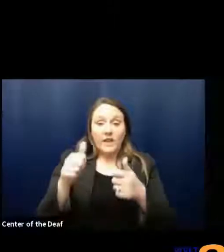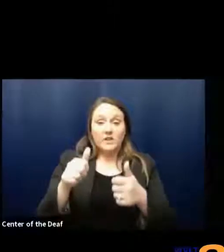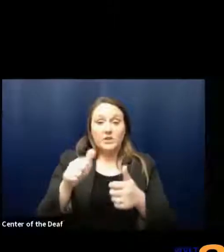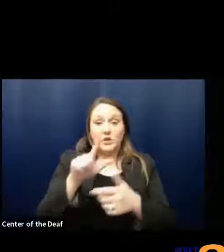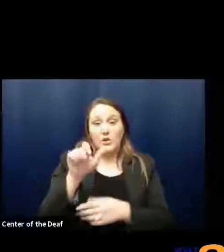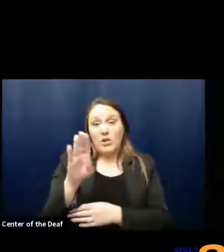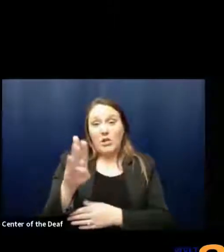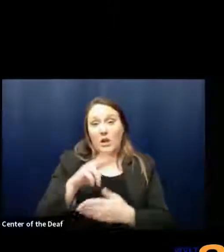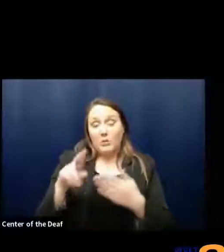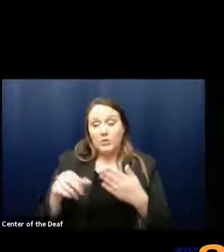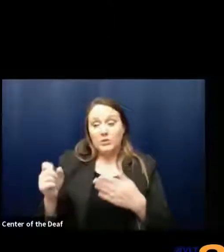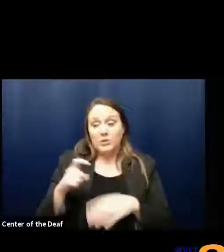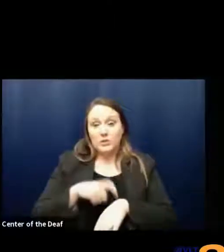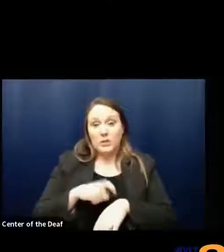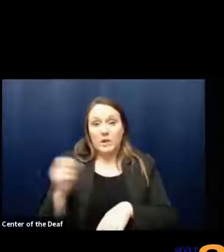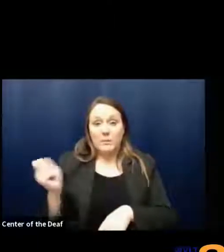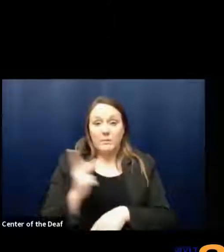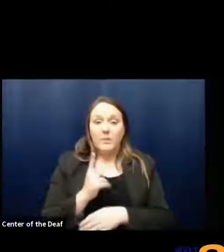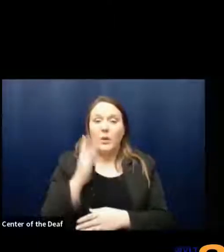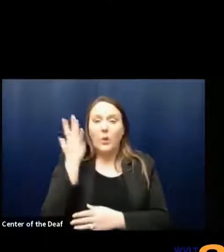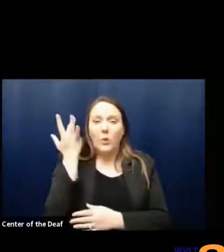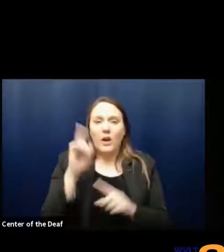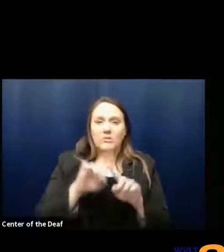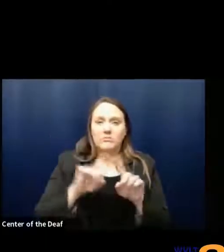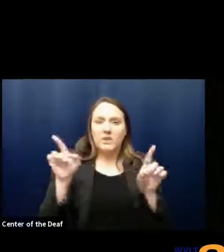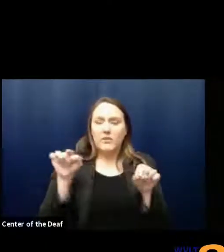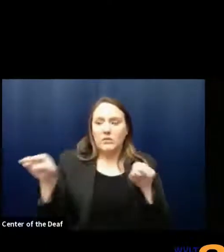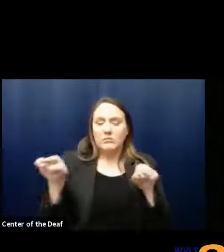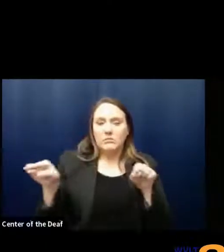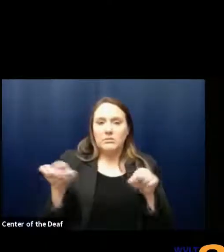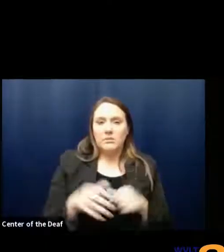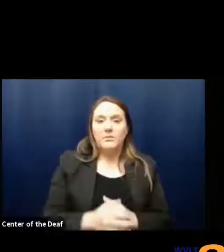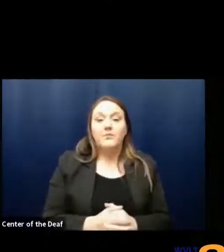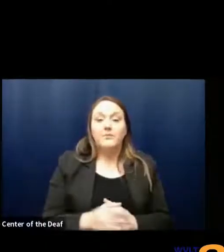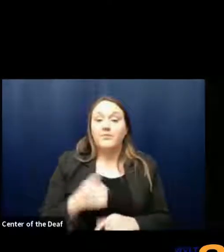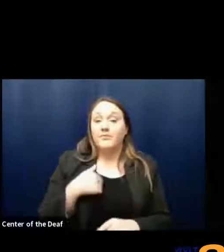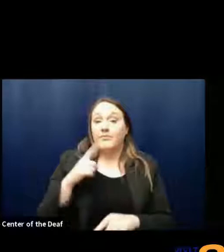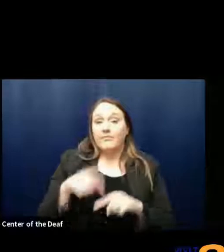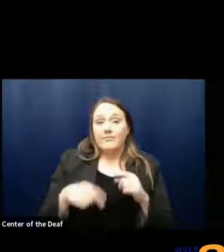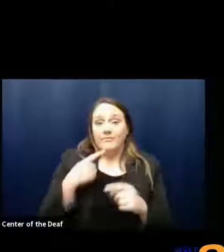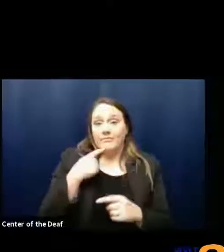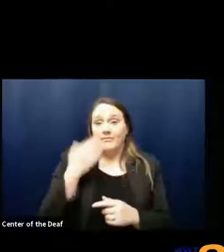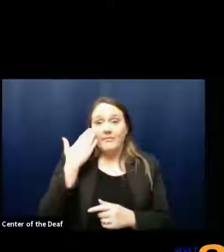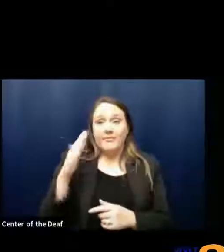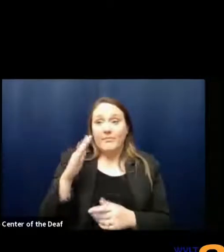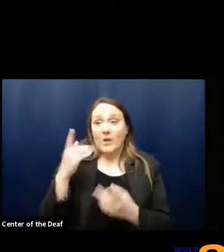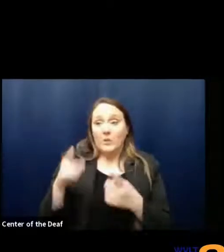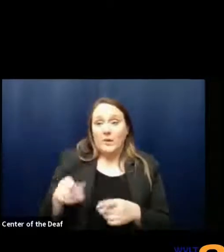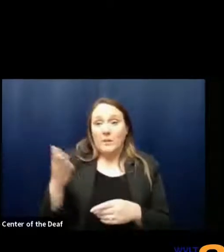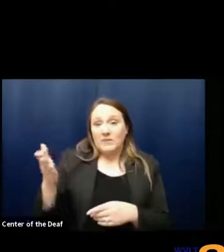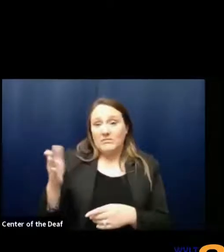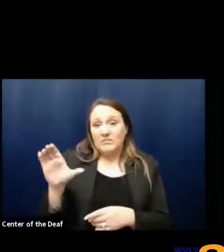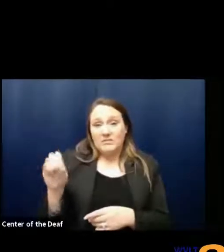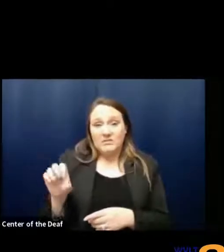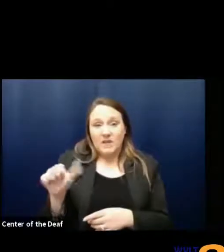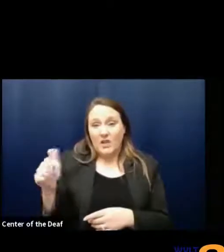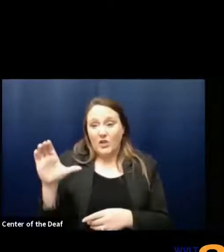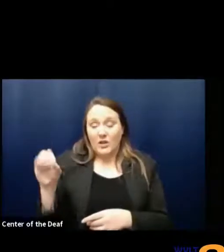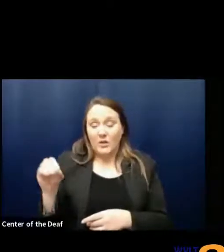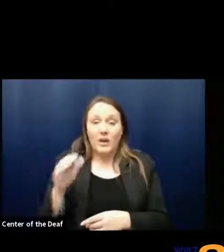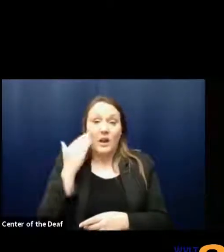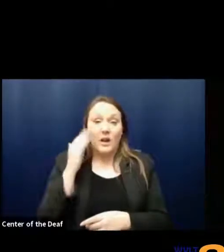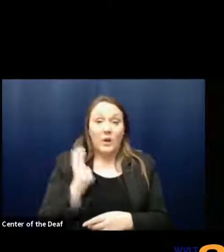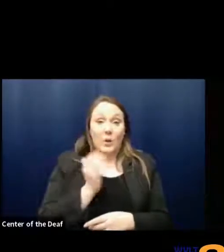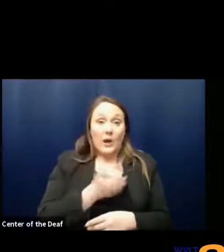disparity between neighboring counties? I can't say. I don't know what's happening in Anderson County. I can tell you that our test results are coming